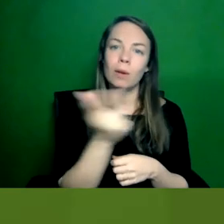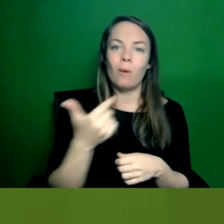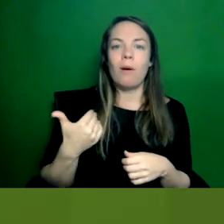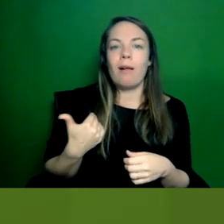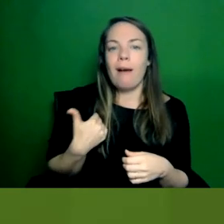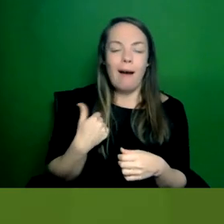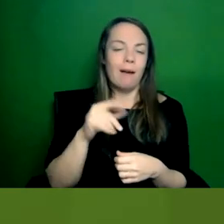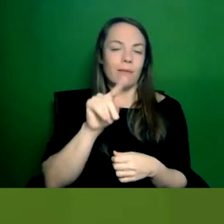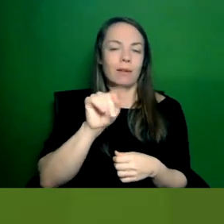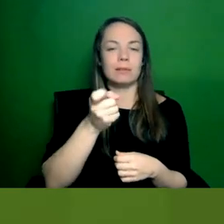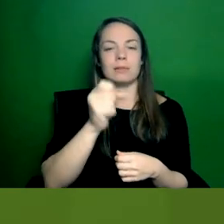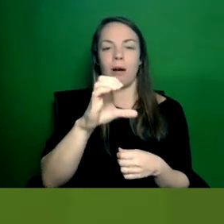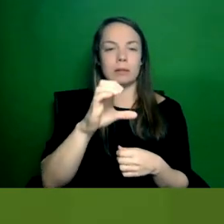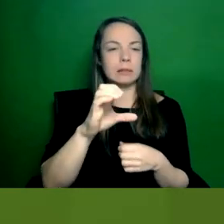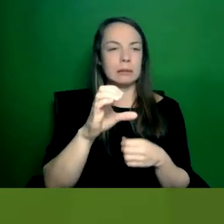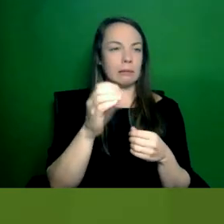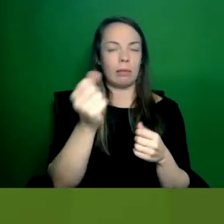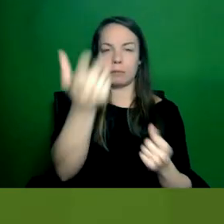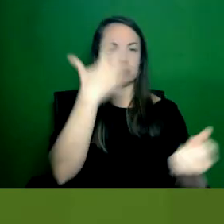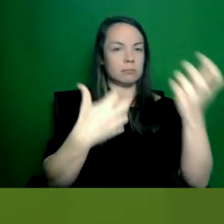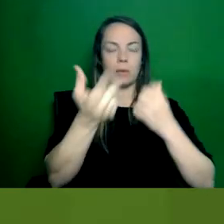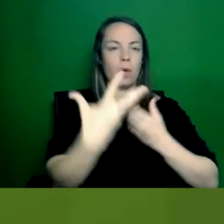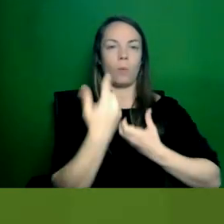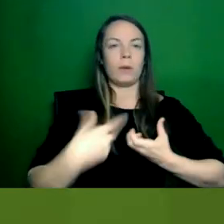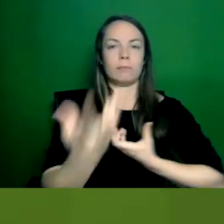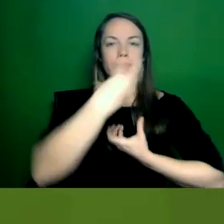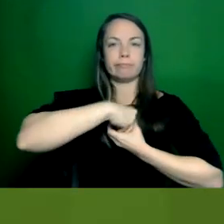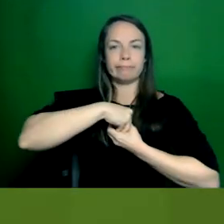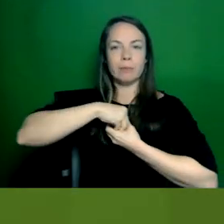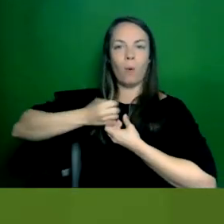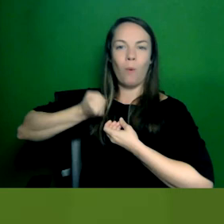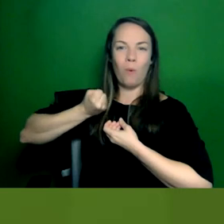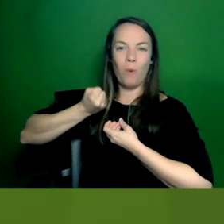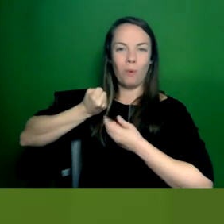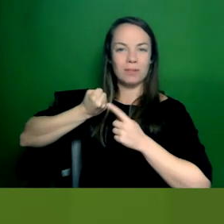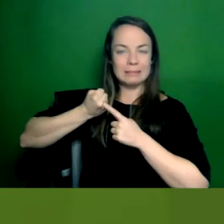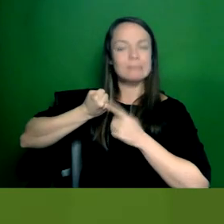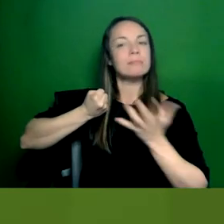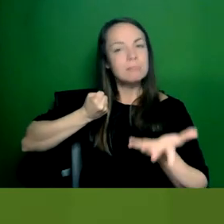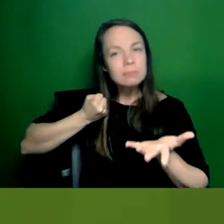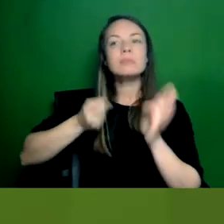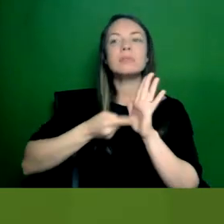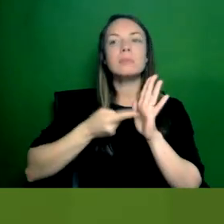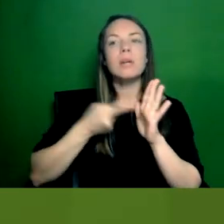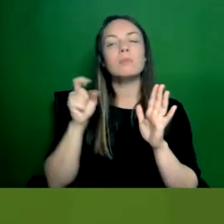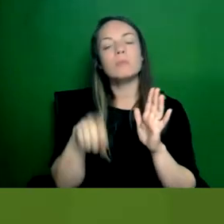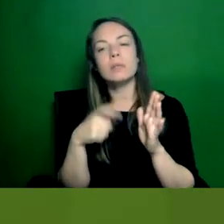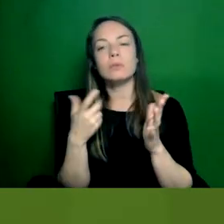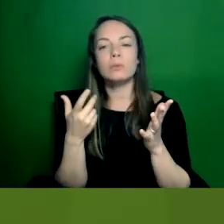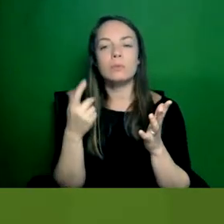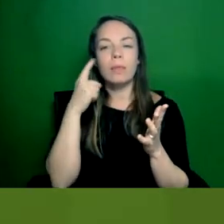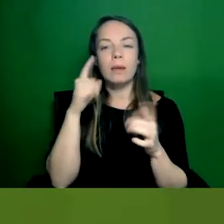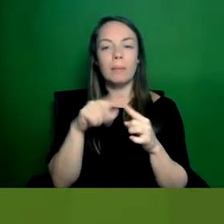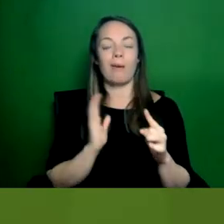we've internalized. We've all, I think a lot of it is contending with some of our own challenges and harms that we've caused.